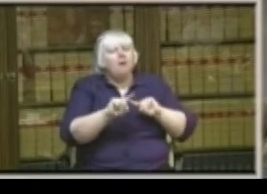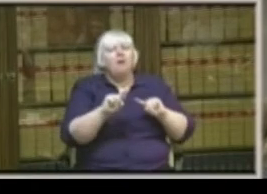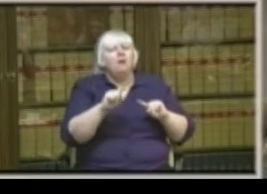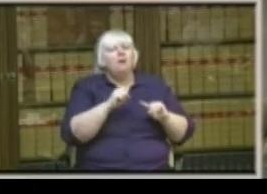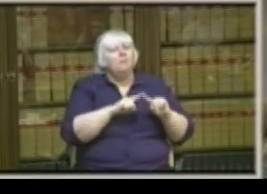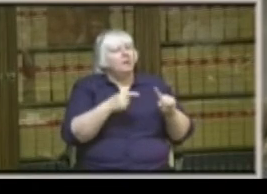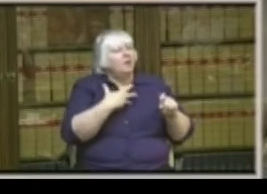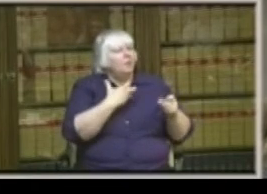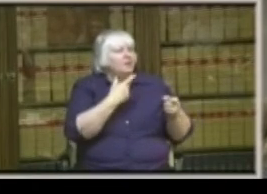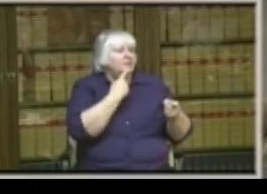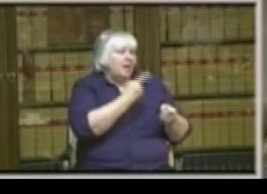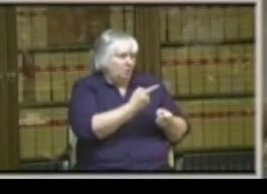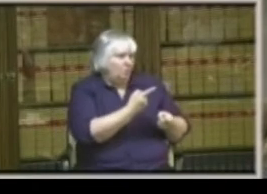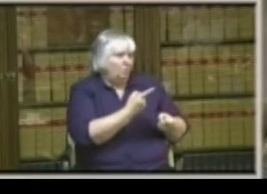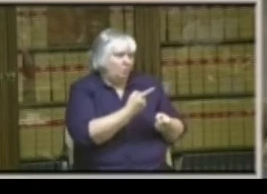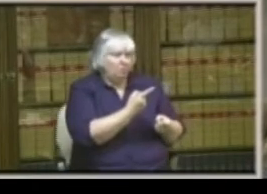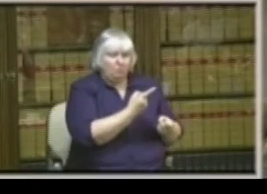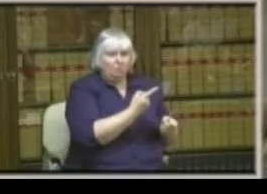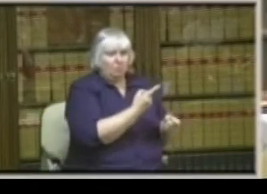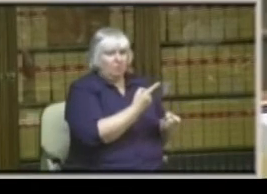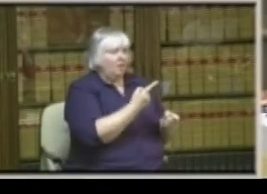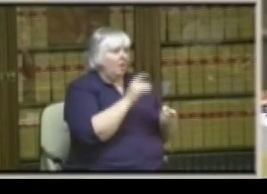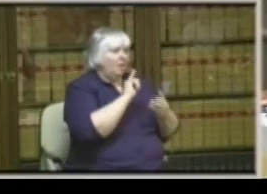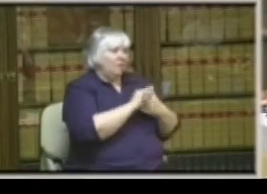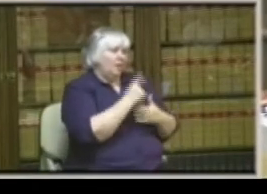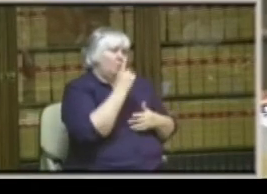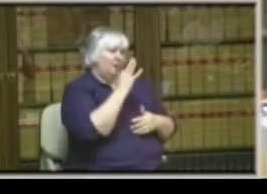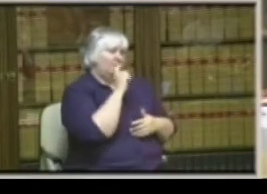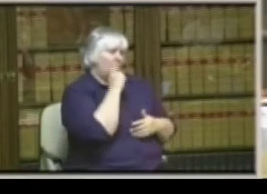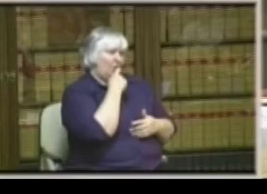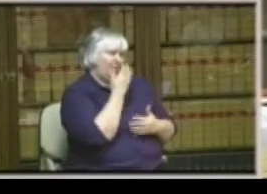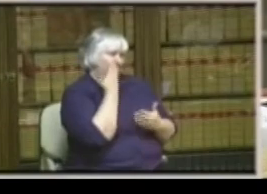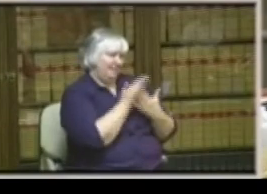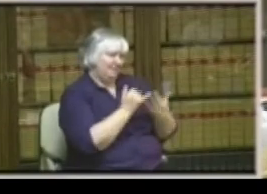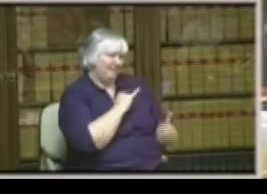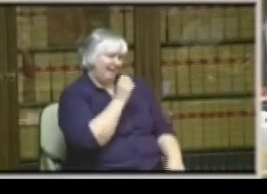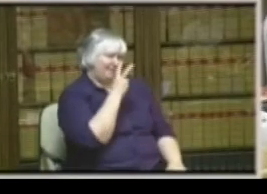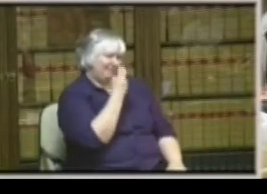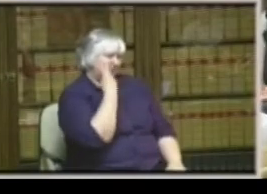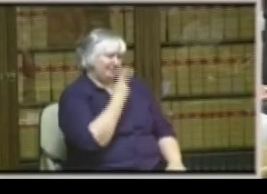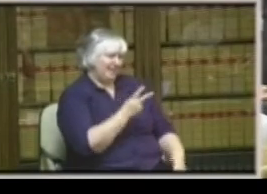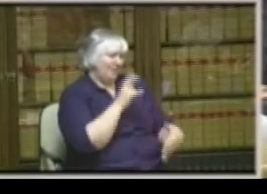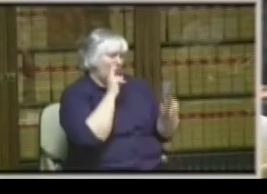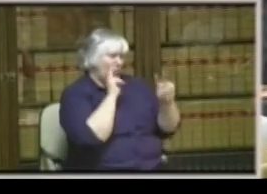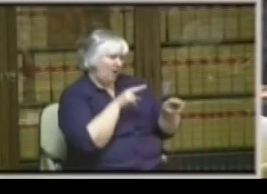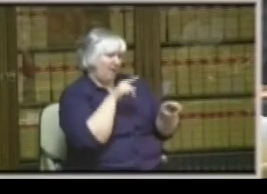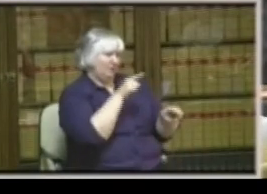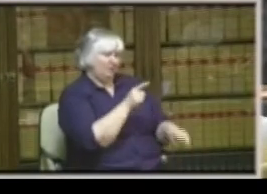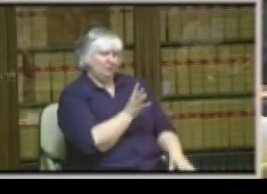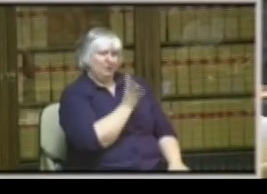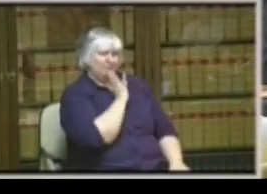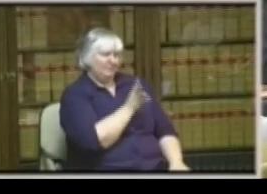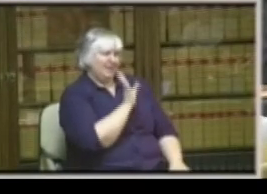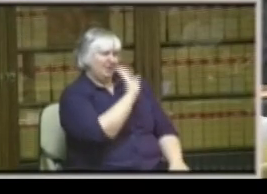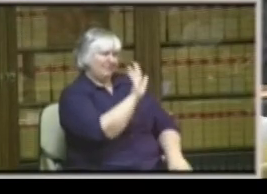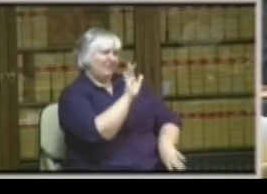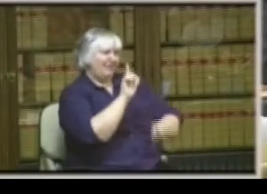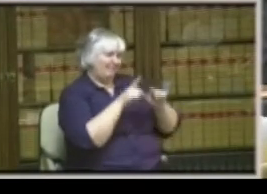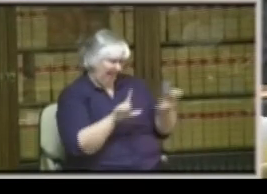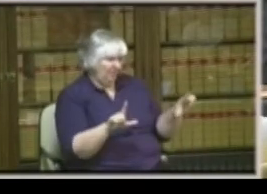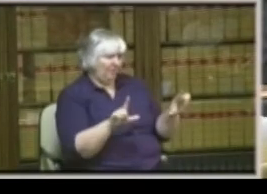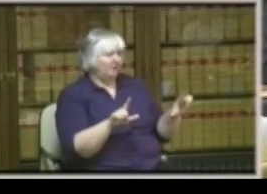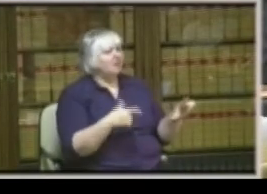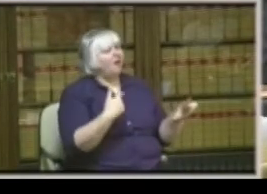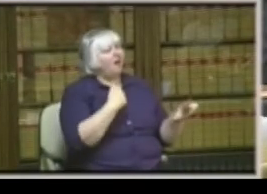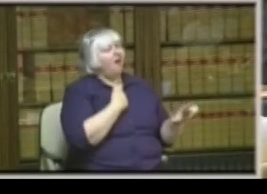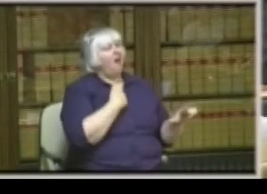and I just want to tell you, that was one of the coolest things I've ever seen, is just watching you speak your language. And